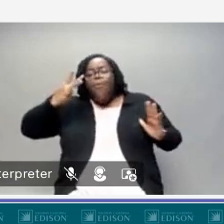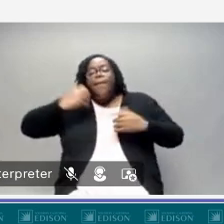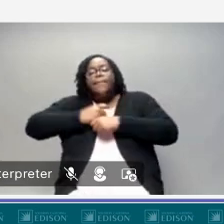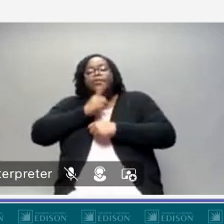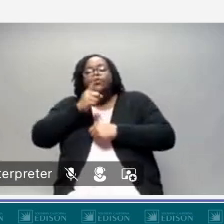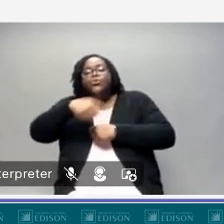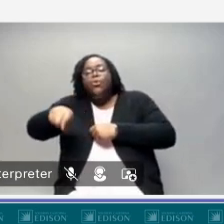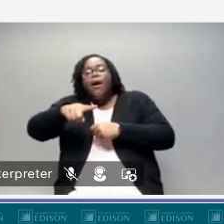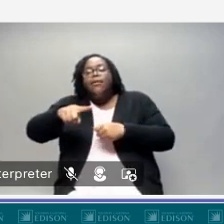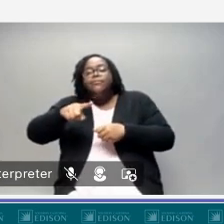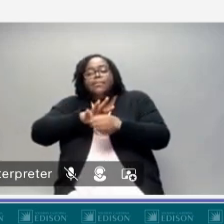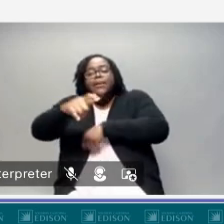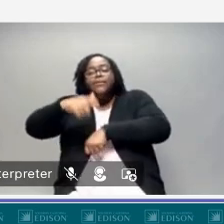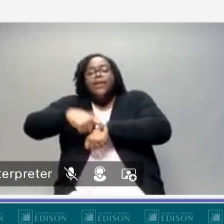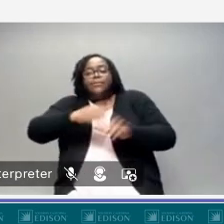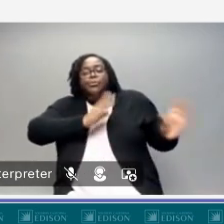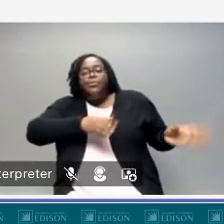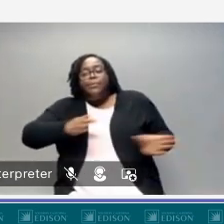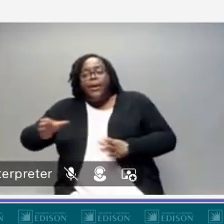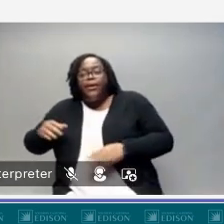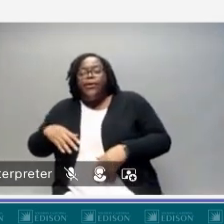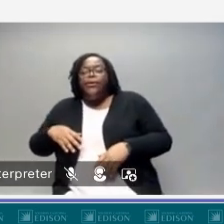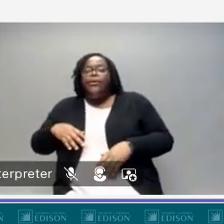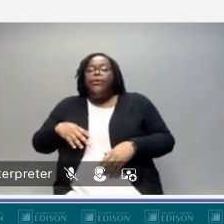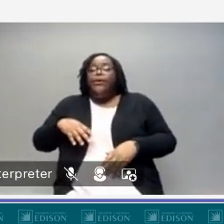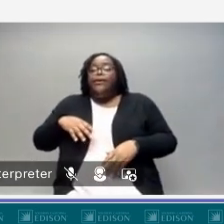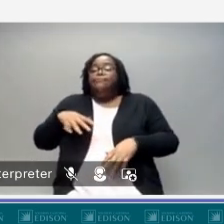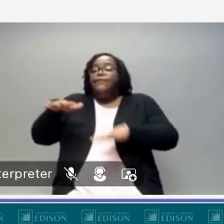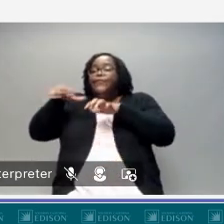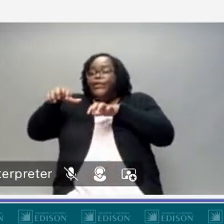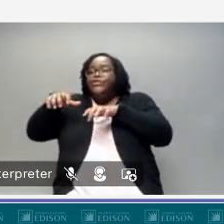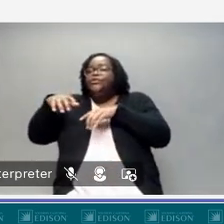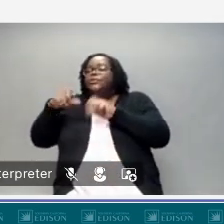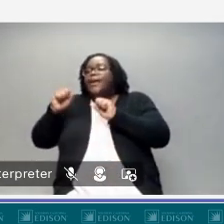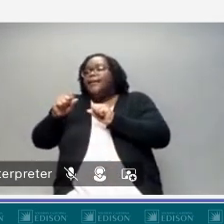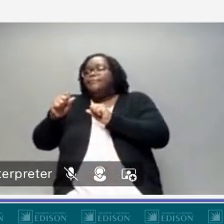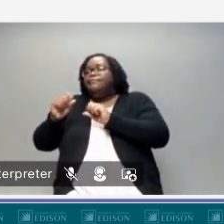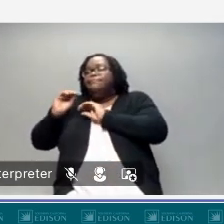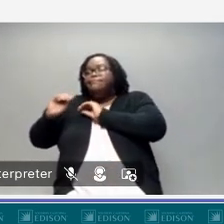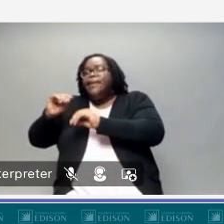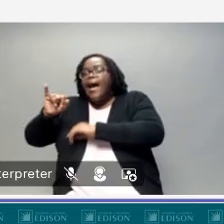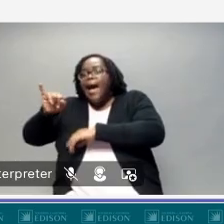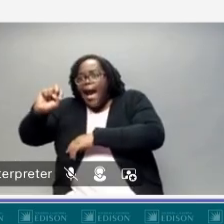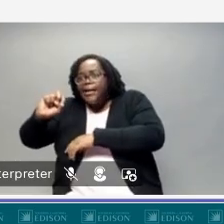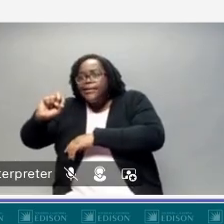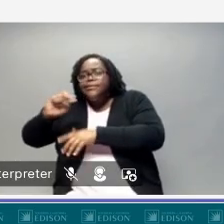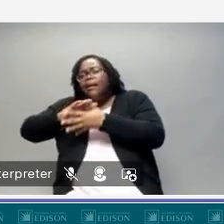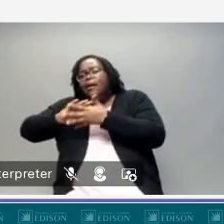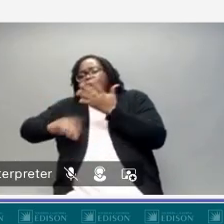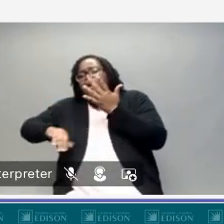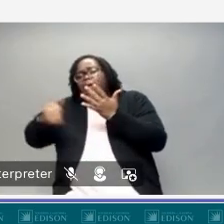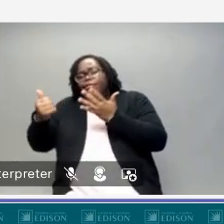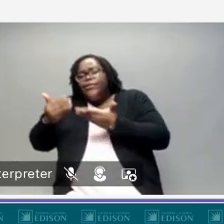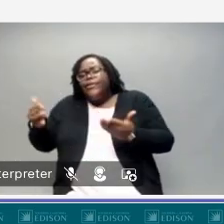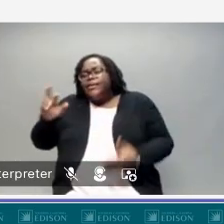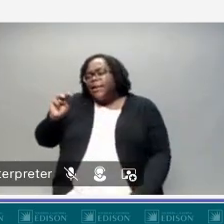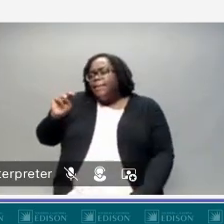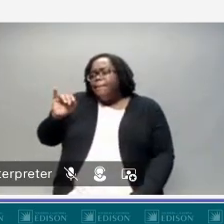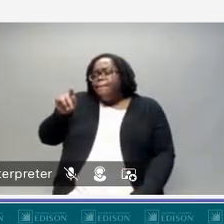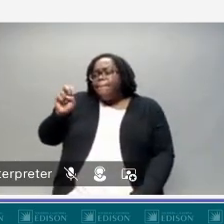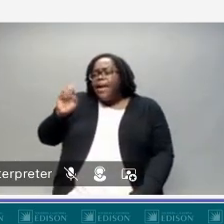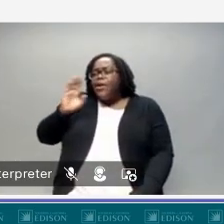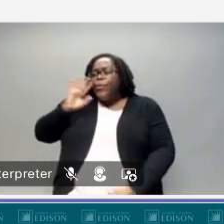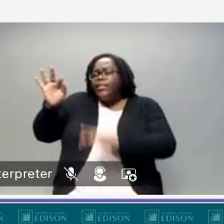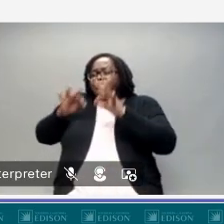prepared. Have ice in your freezer. There'll be more. There are more things that my colleague Rose is going to go into, but this is the